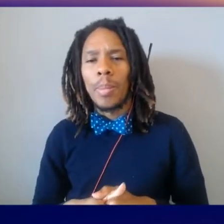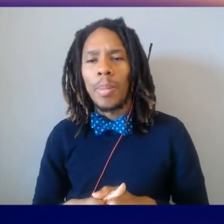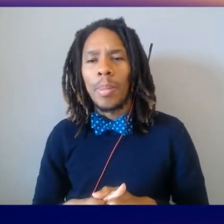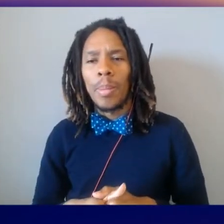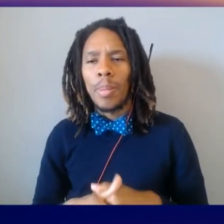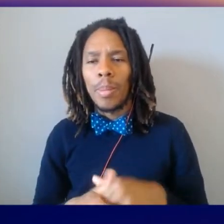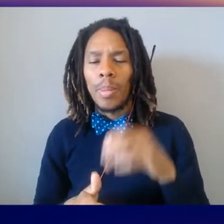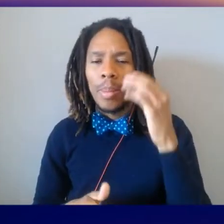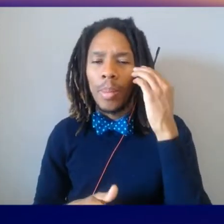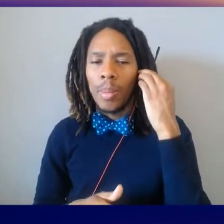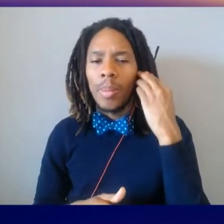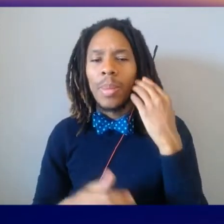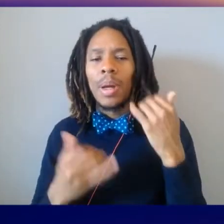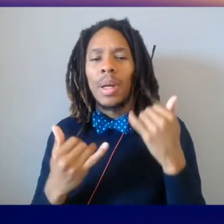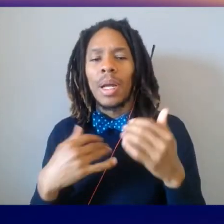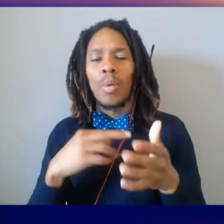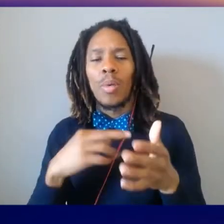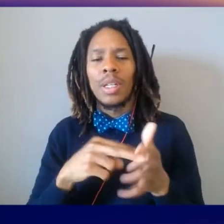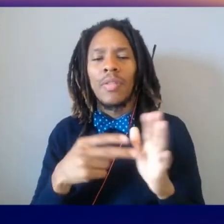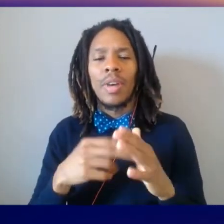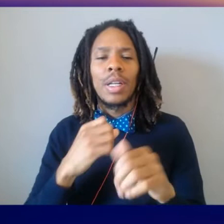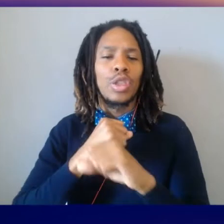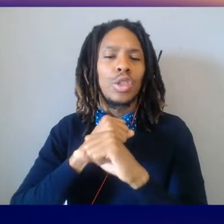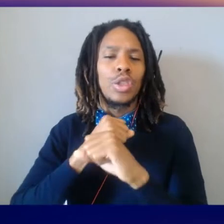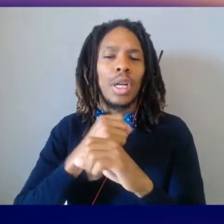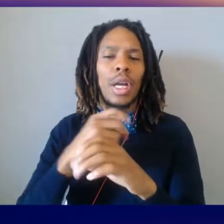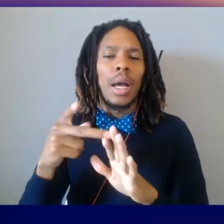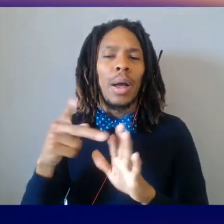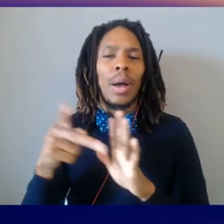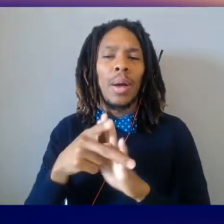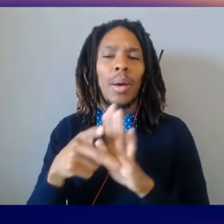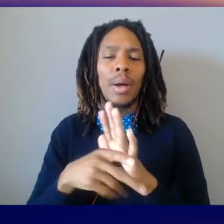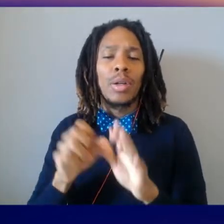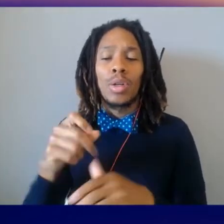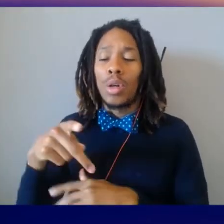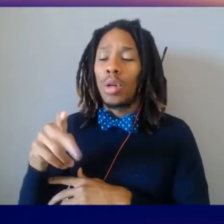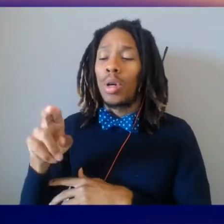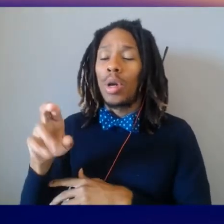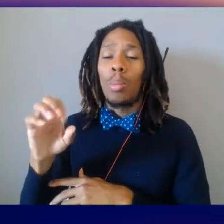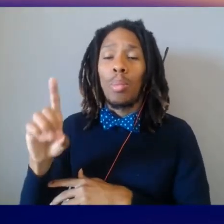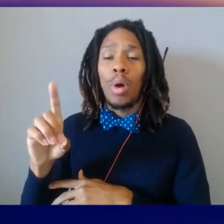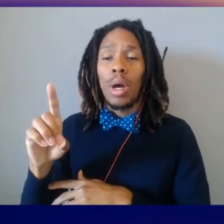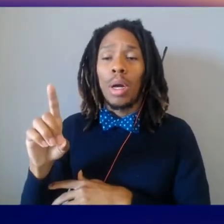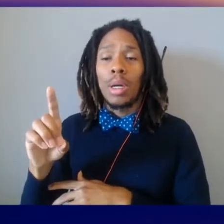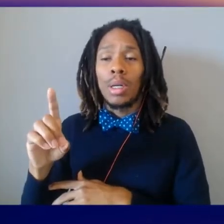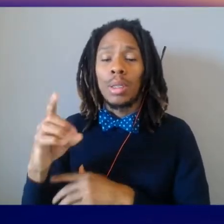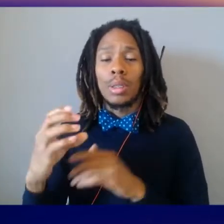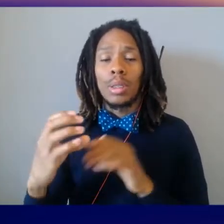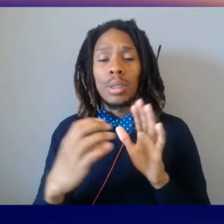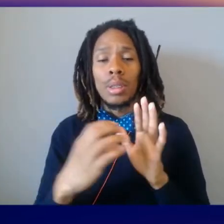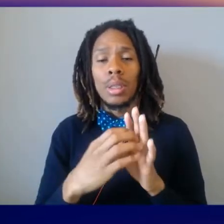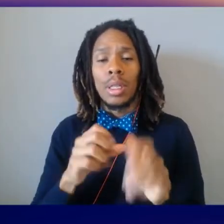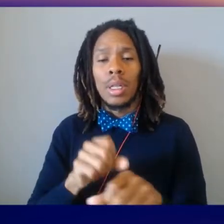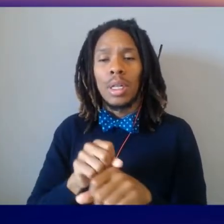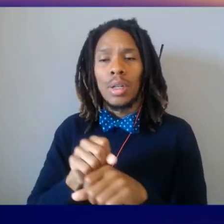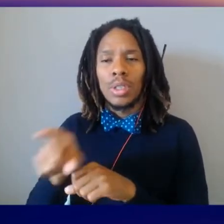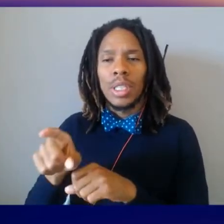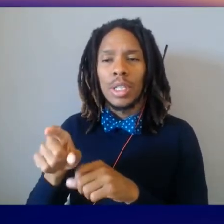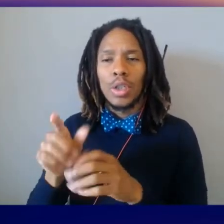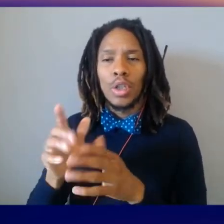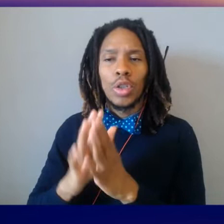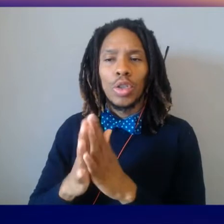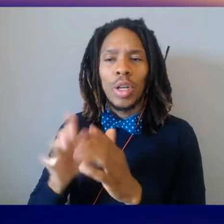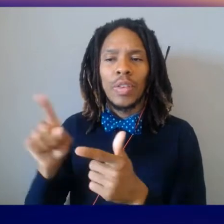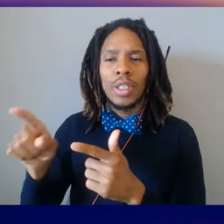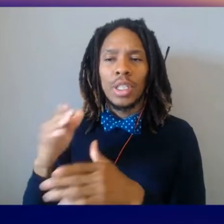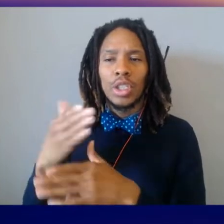Now we'll define a security policy in such a way that the prod segment will be able to send traffic to shared services segment. The non-prod segment